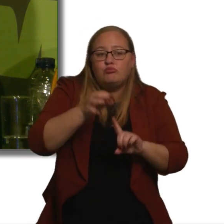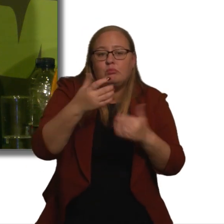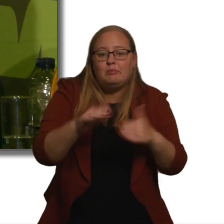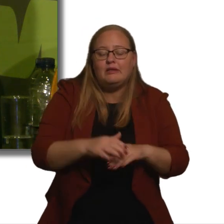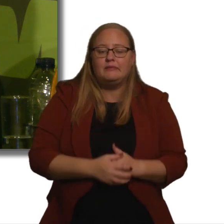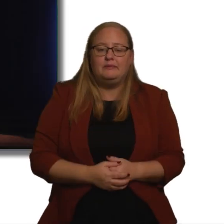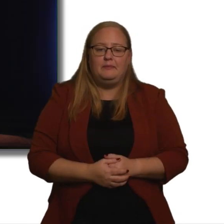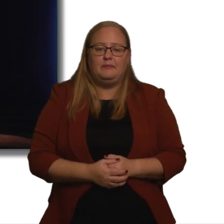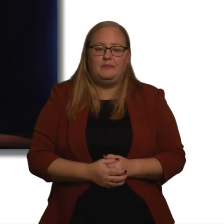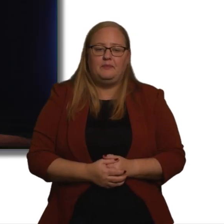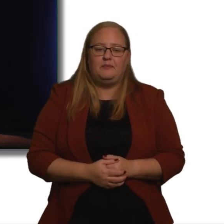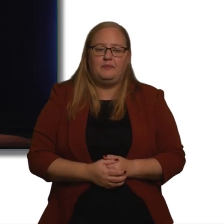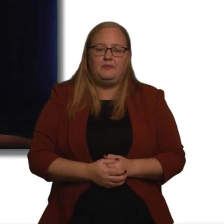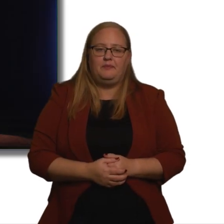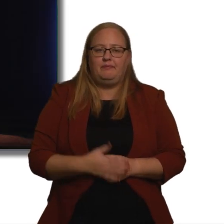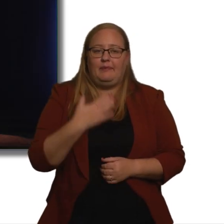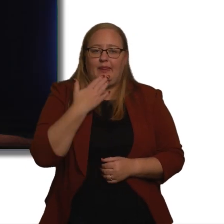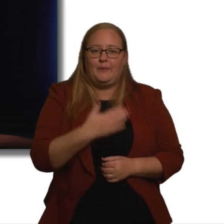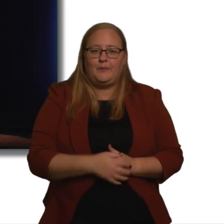months. Thank you.